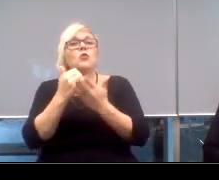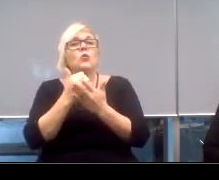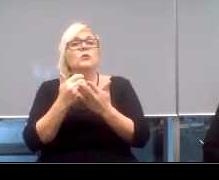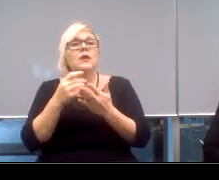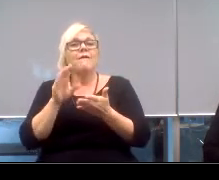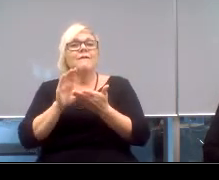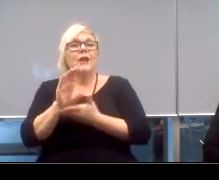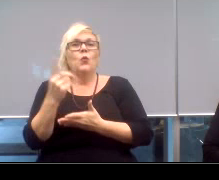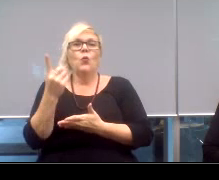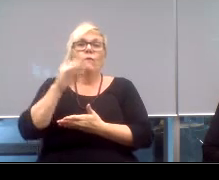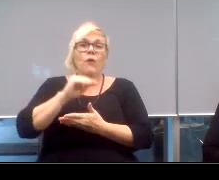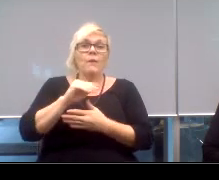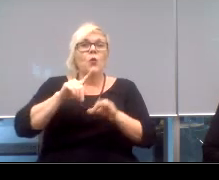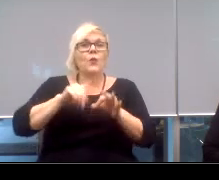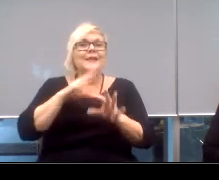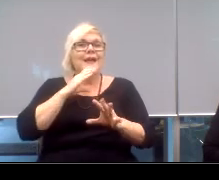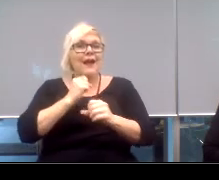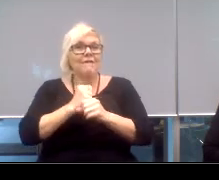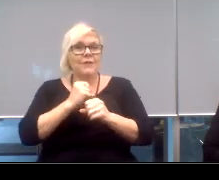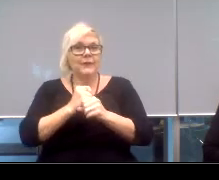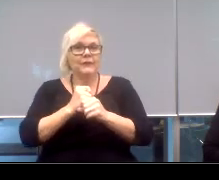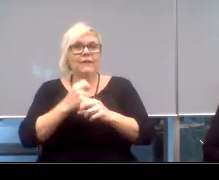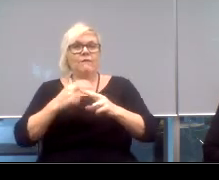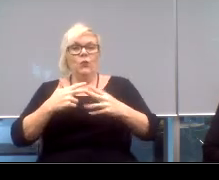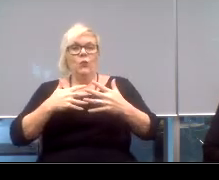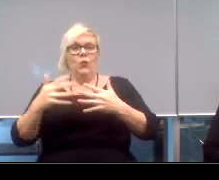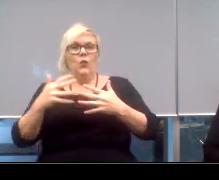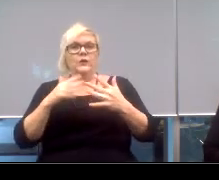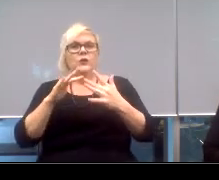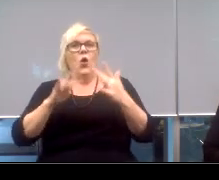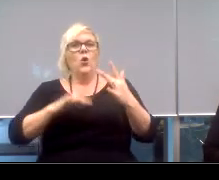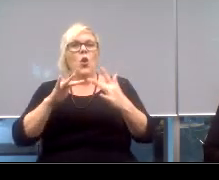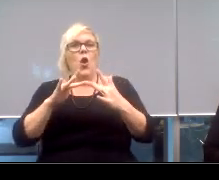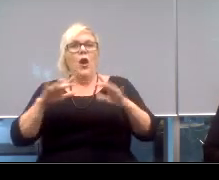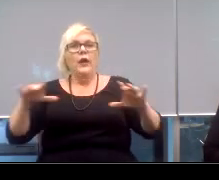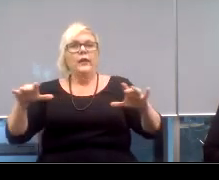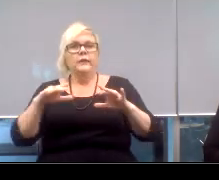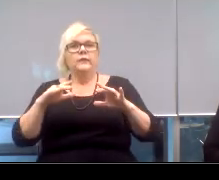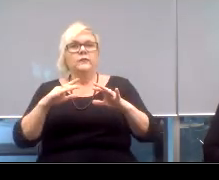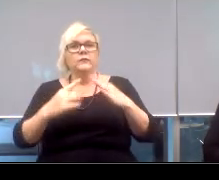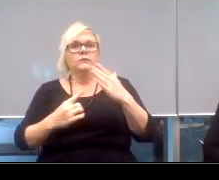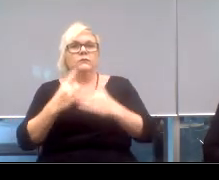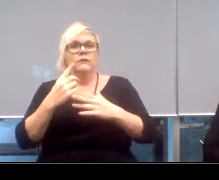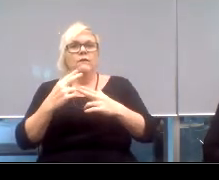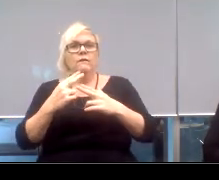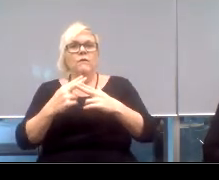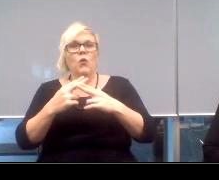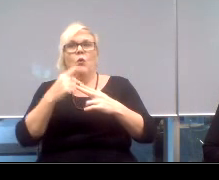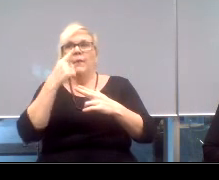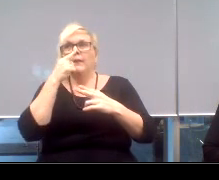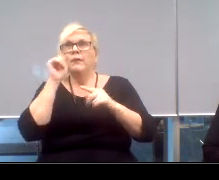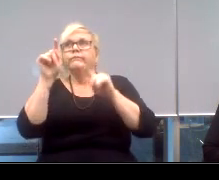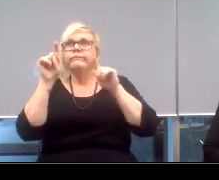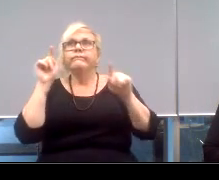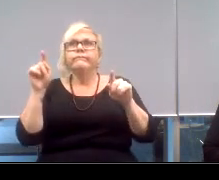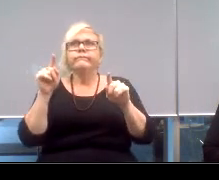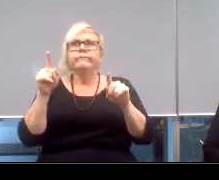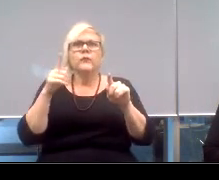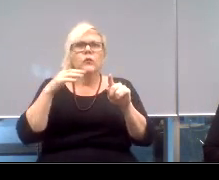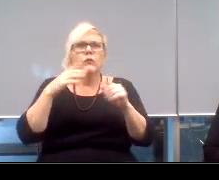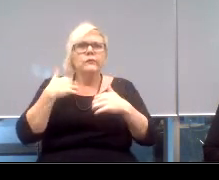Government to bring together an online platform for community care service providers who are interested in collaborating